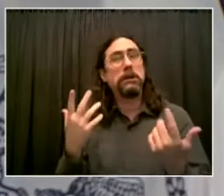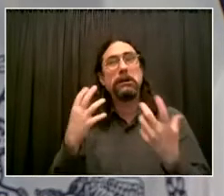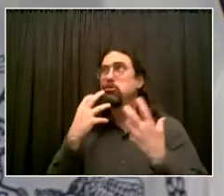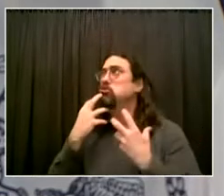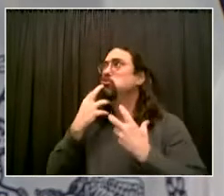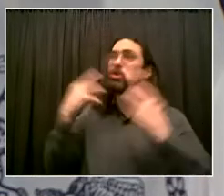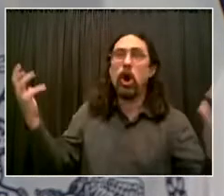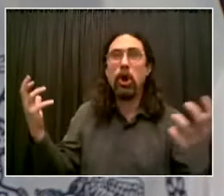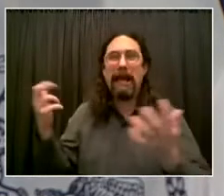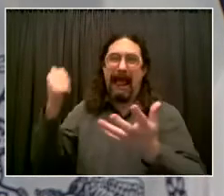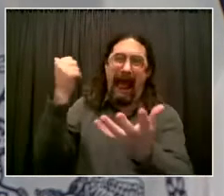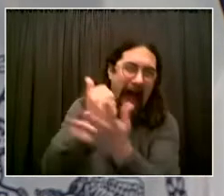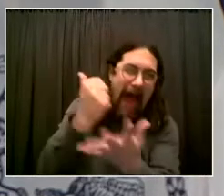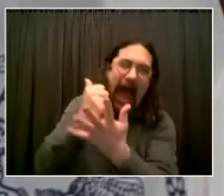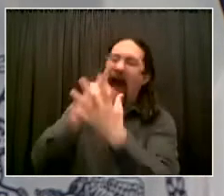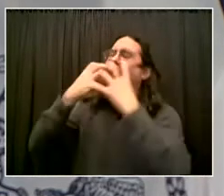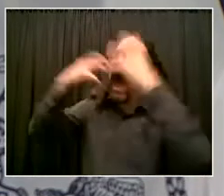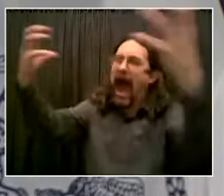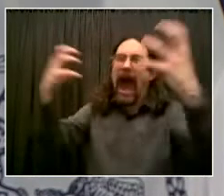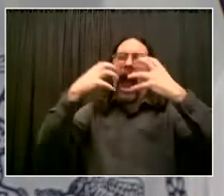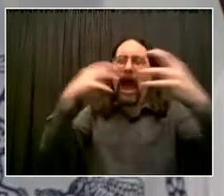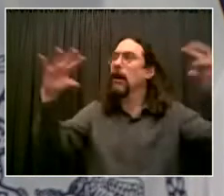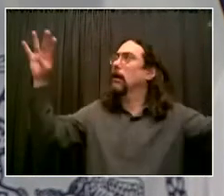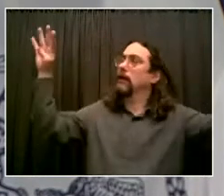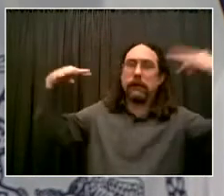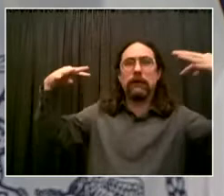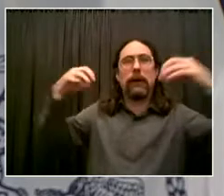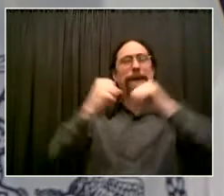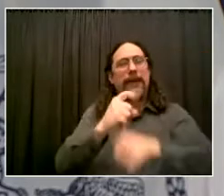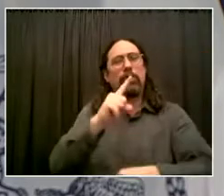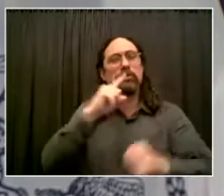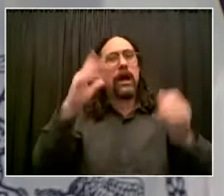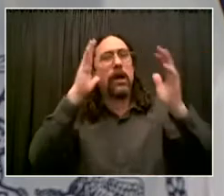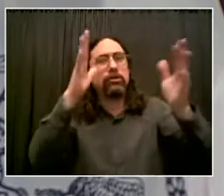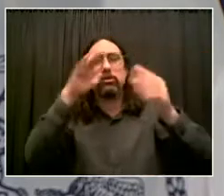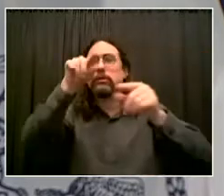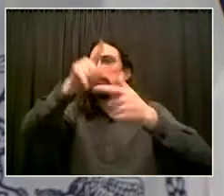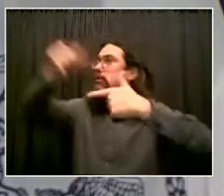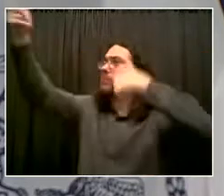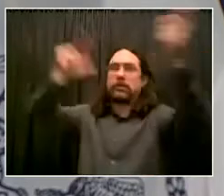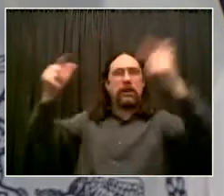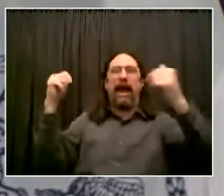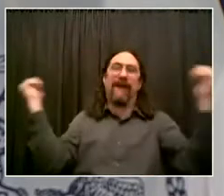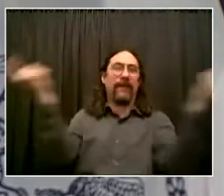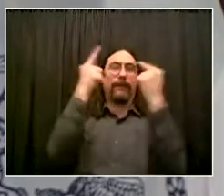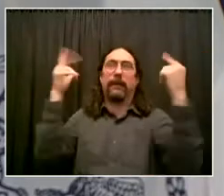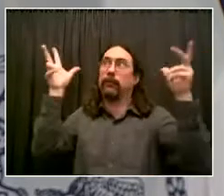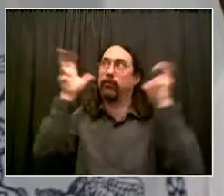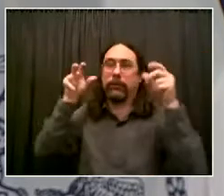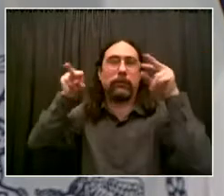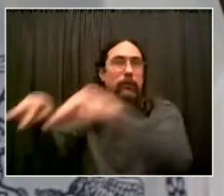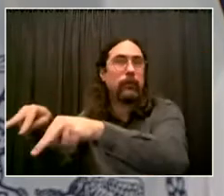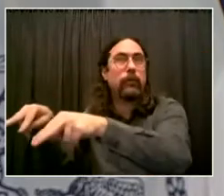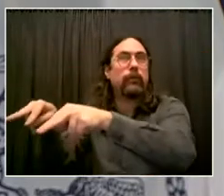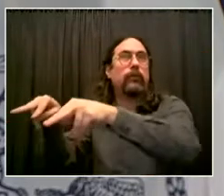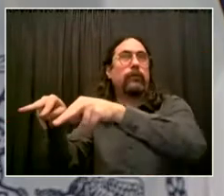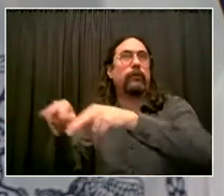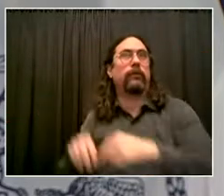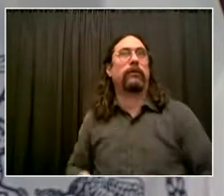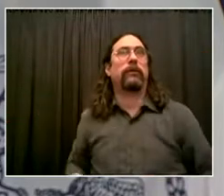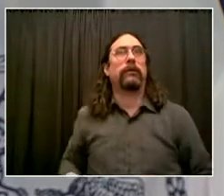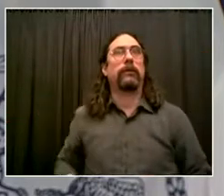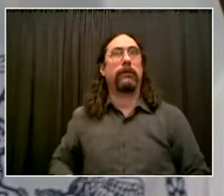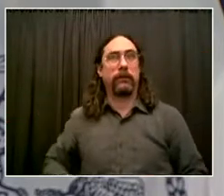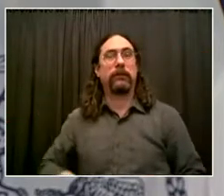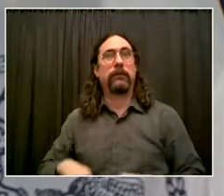the aid of the person who's suffering the attack immediately. Call 911 immediately. Look, we know